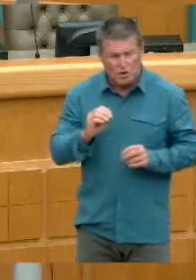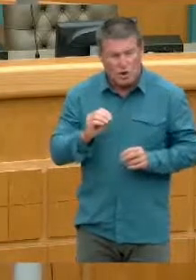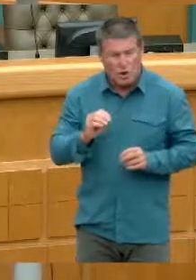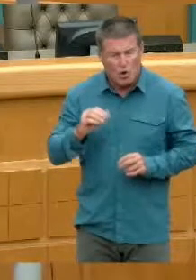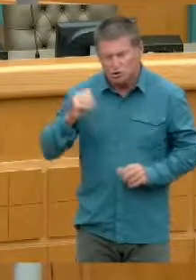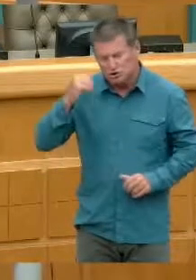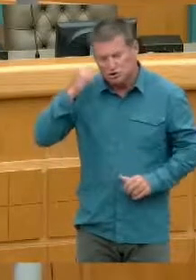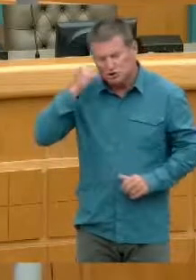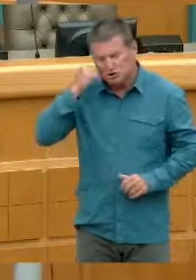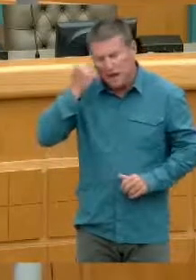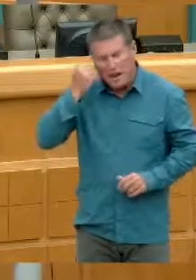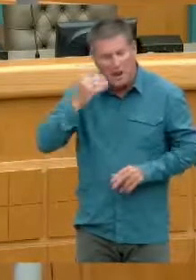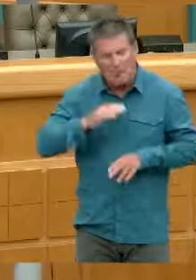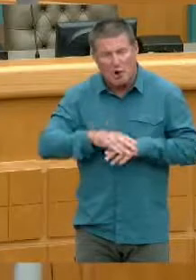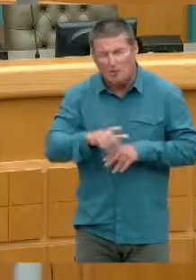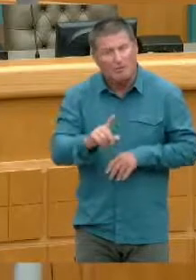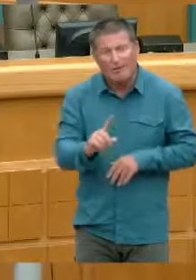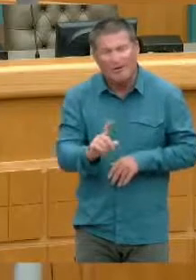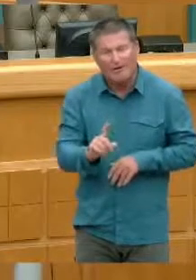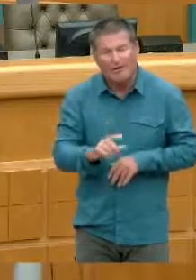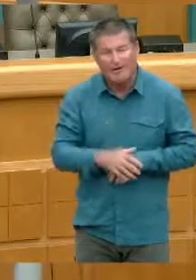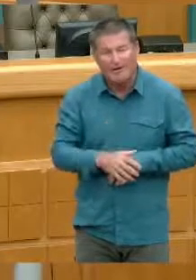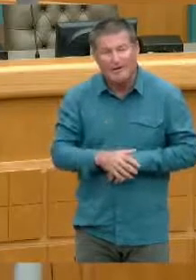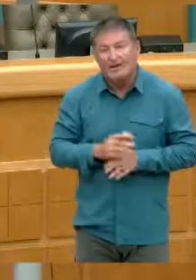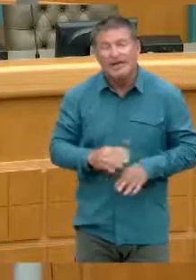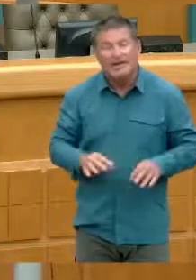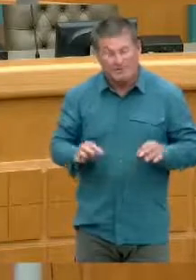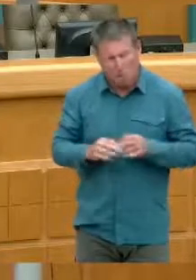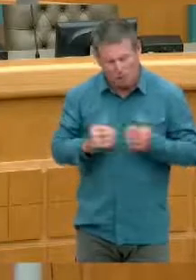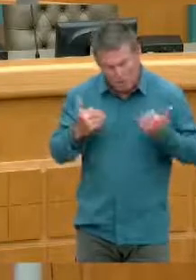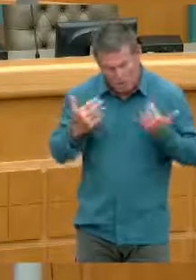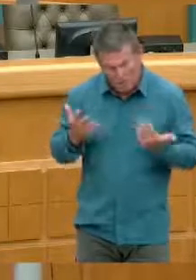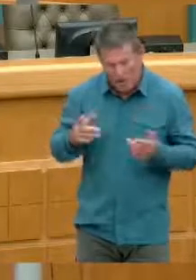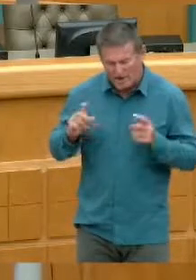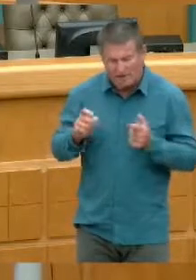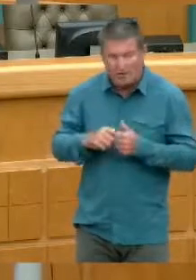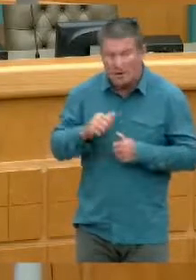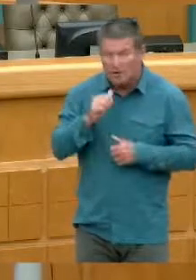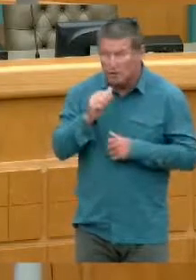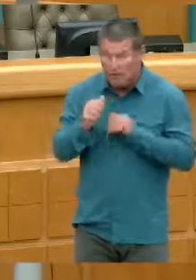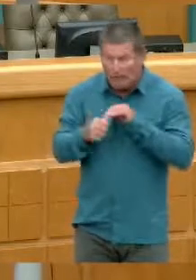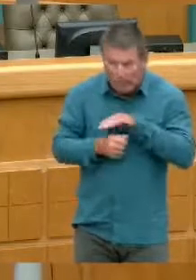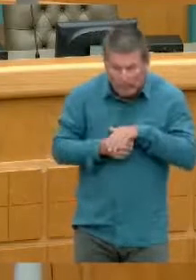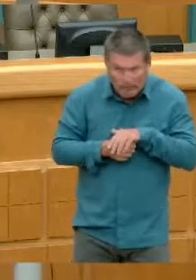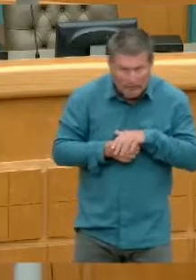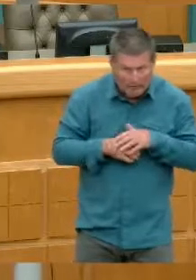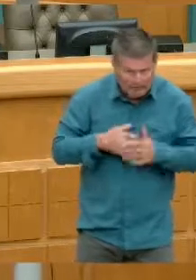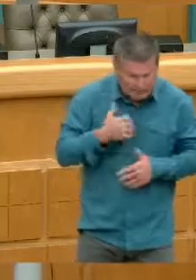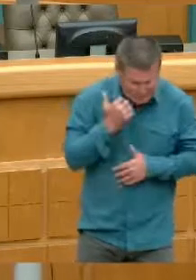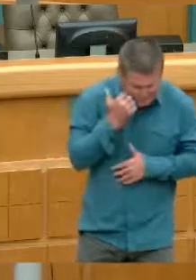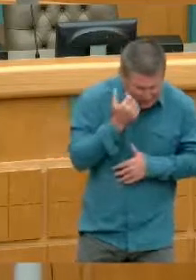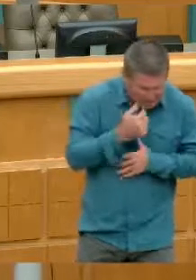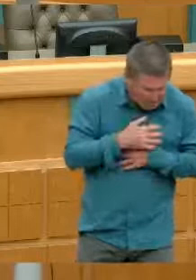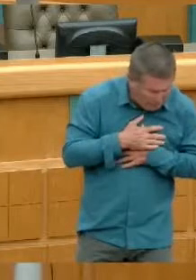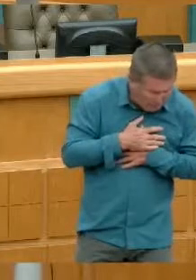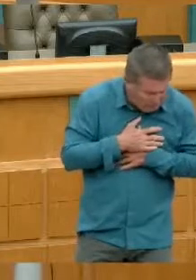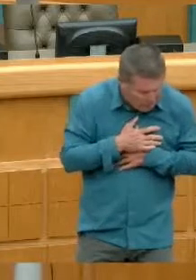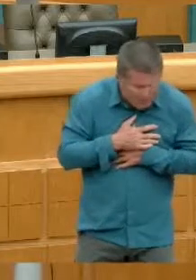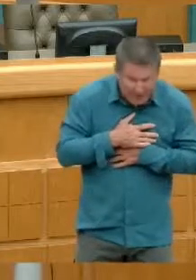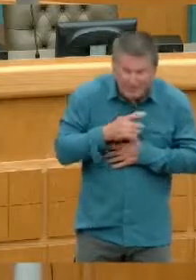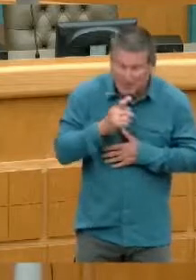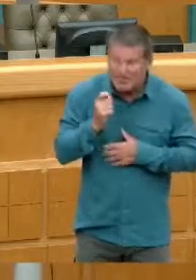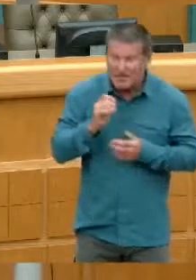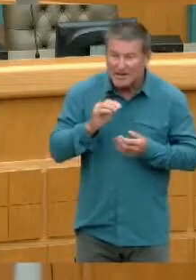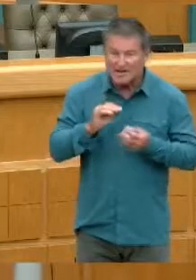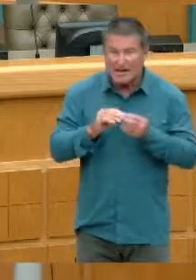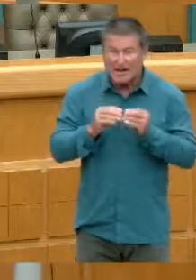is occurring, that everybody get tested. It shouldn't be hidden. Just because a statistic is hidden doesn't mean